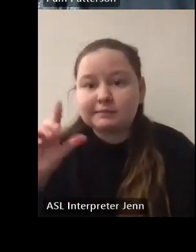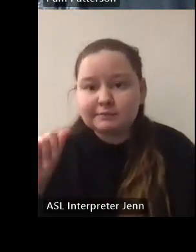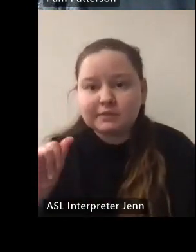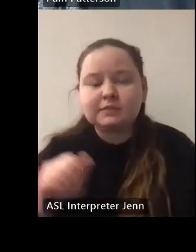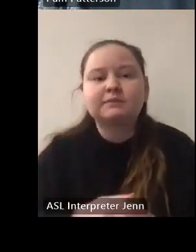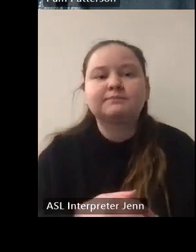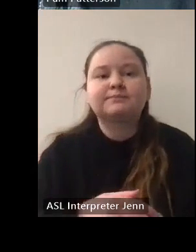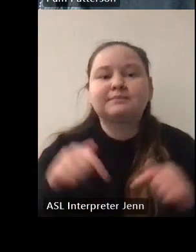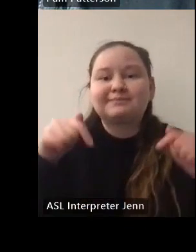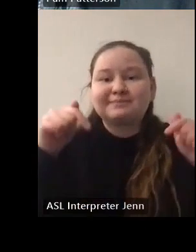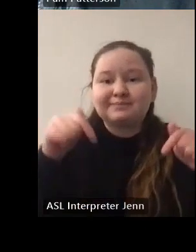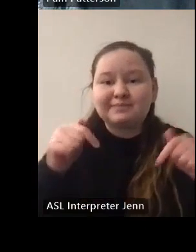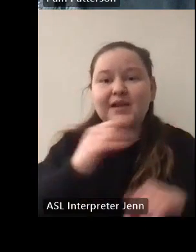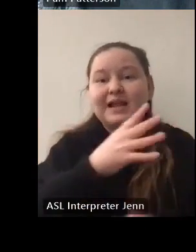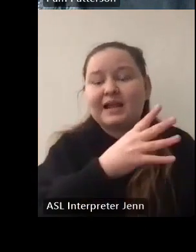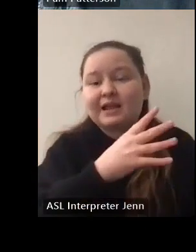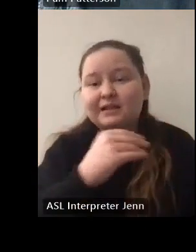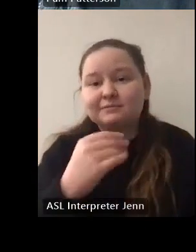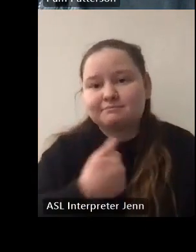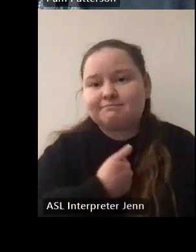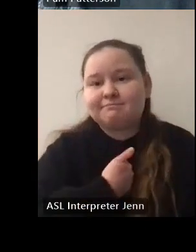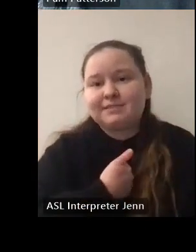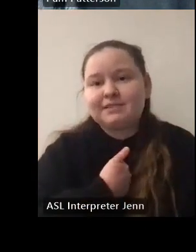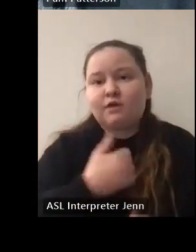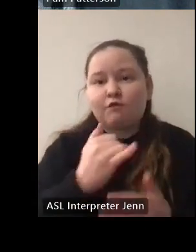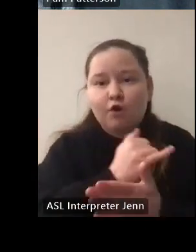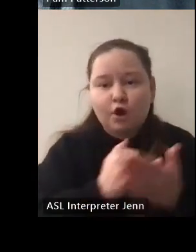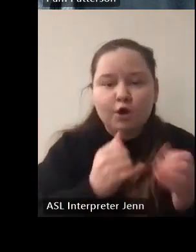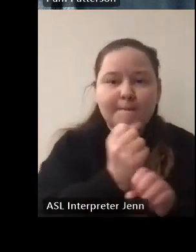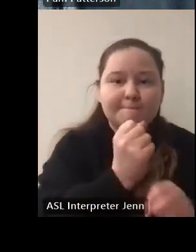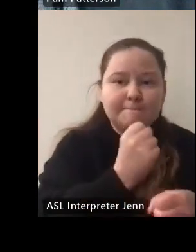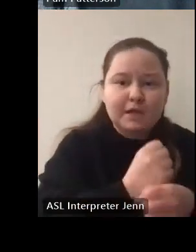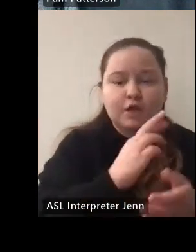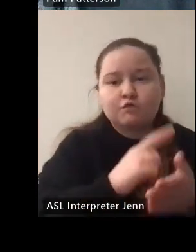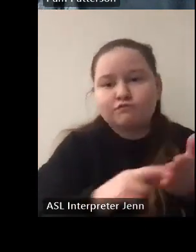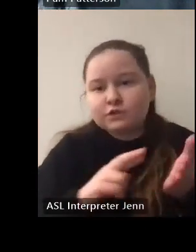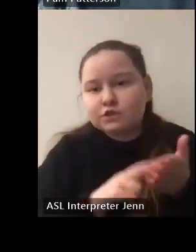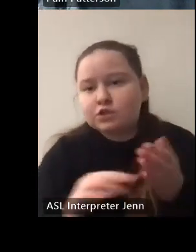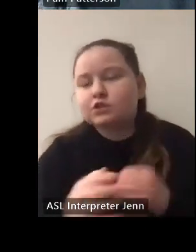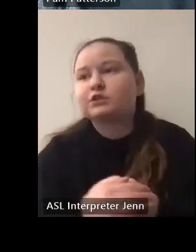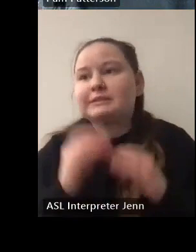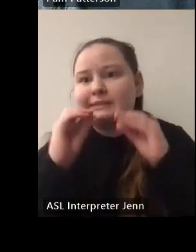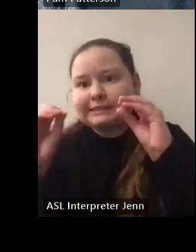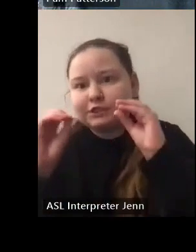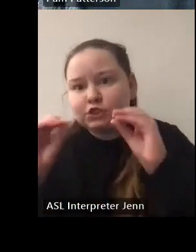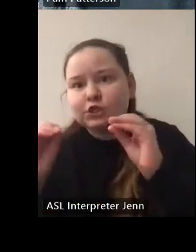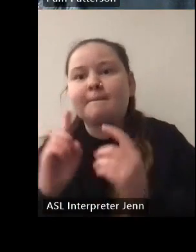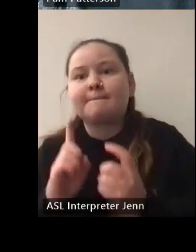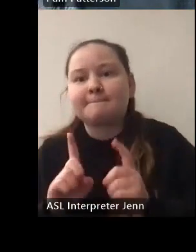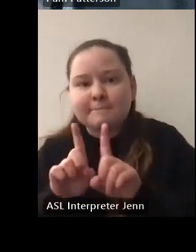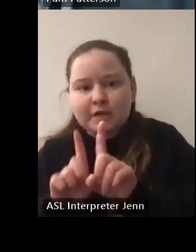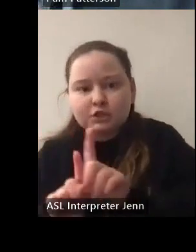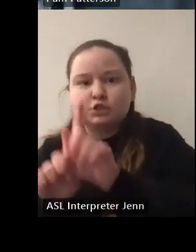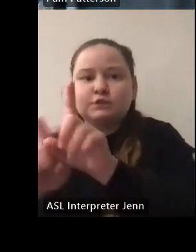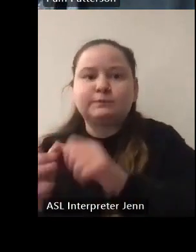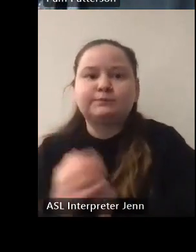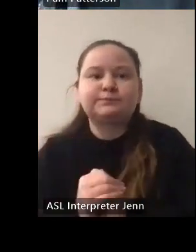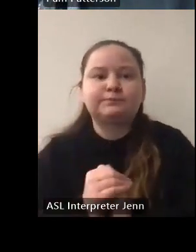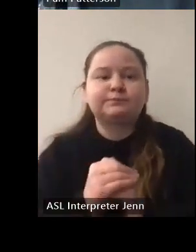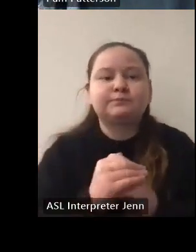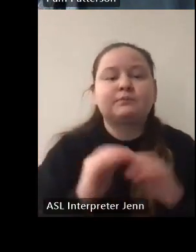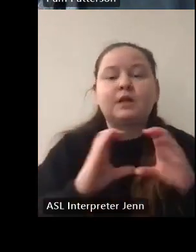and in my own art making and research practice, and through teaching and mentoring. The classroom,